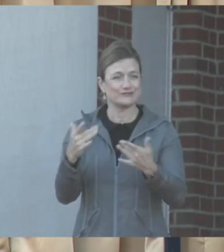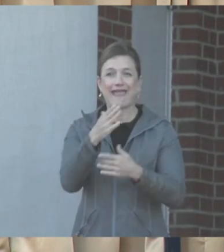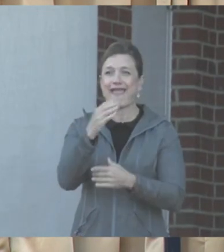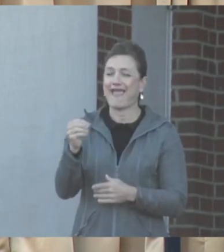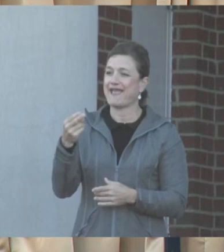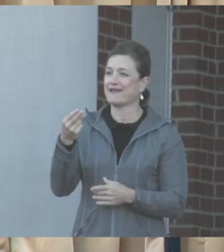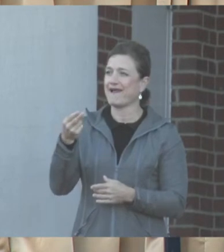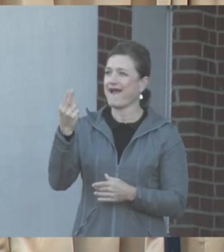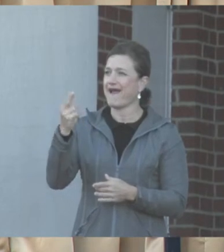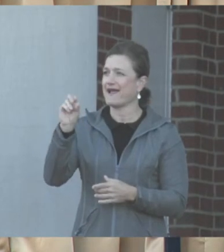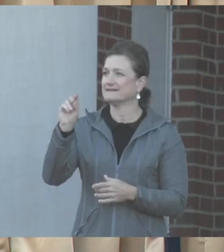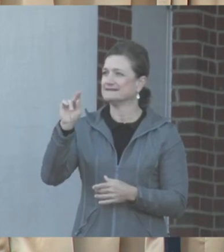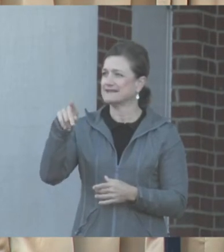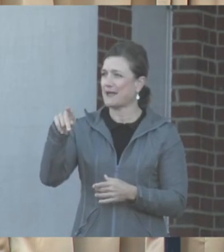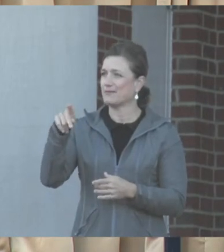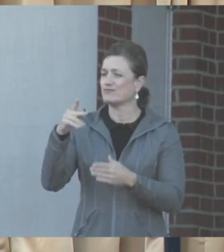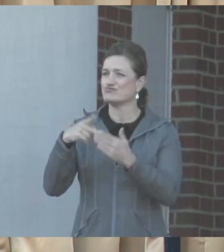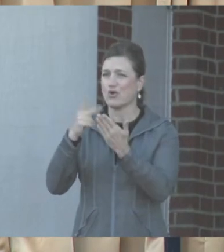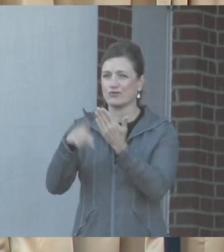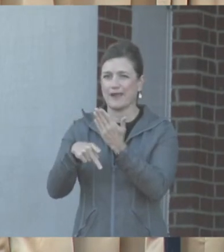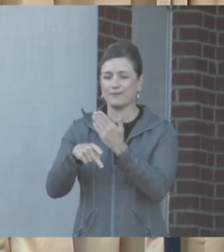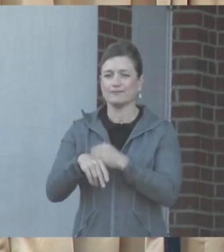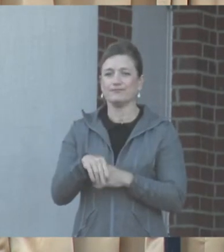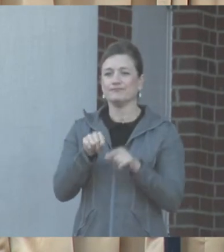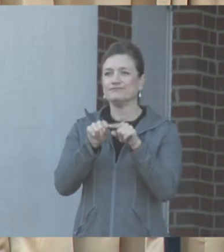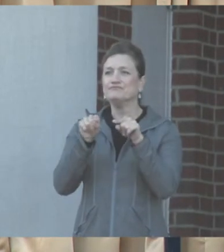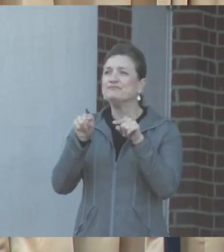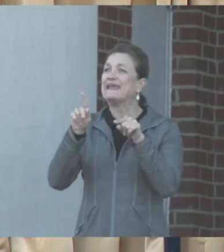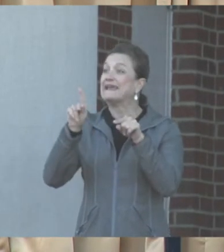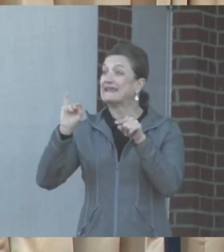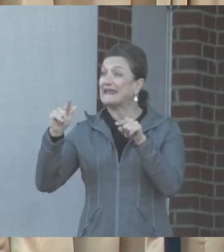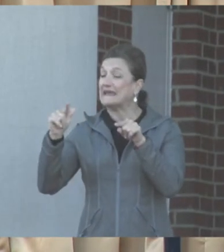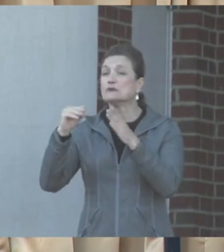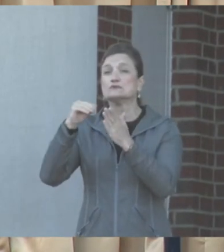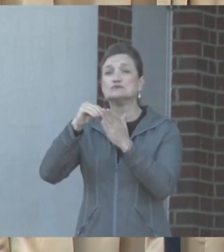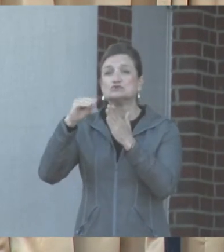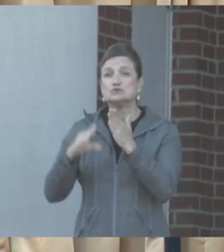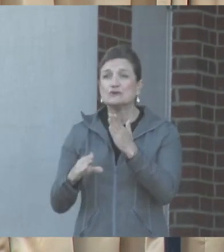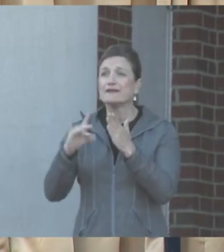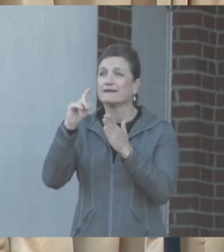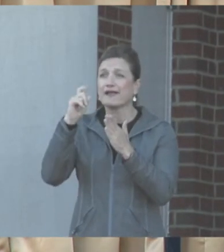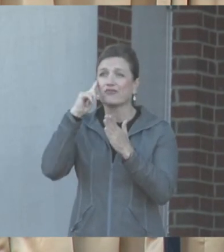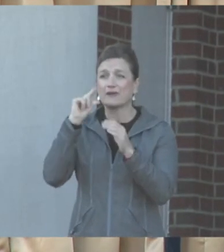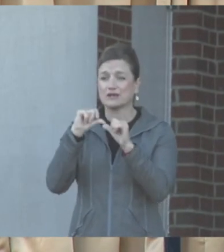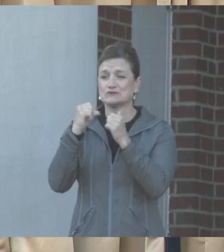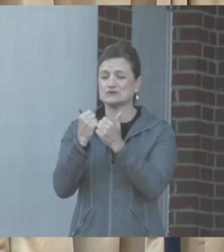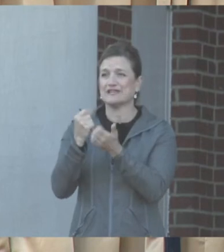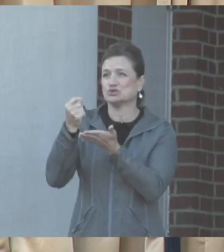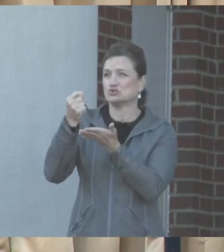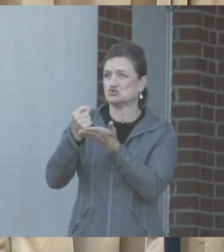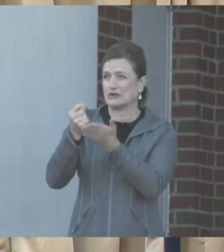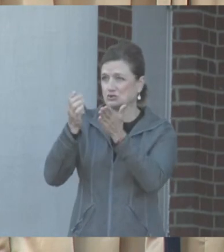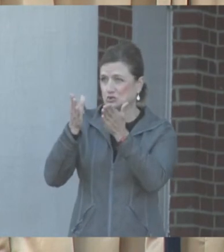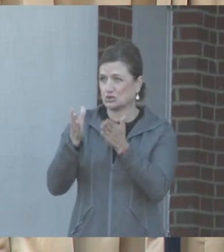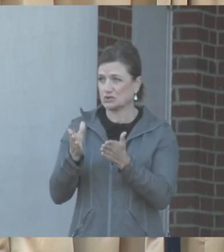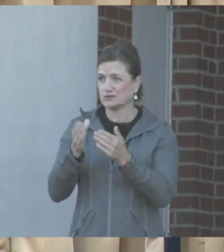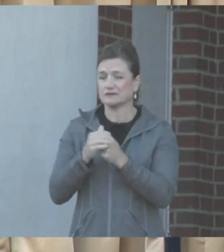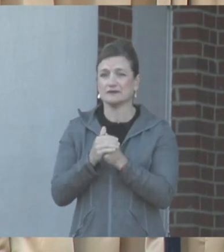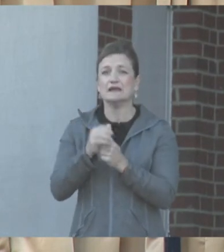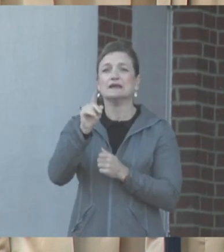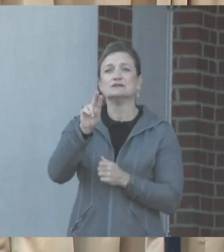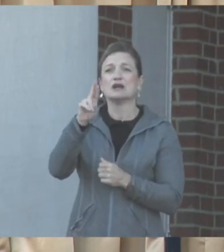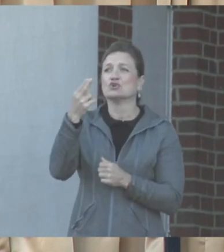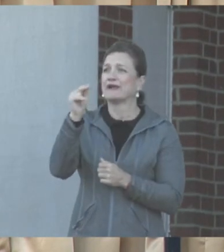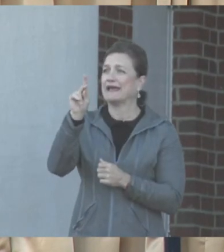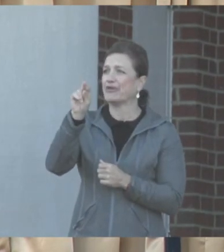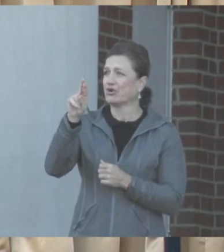Programs. Madison King, Student Government Association Treasurer. Dr. Heather